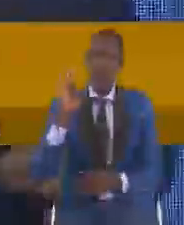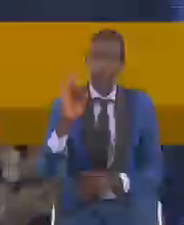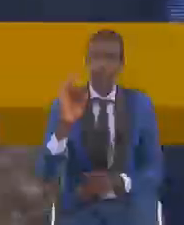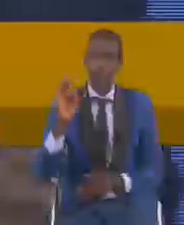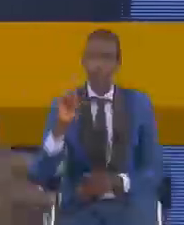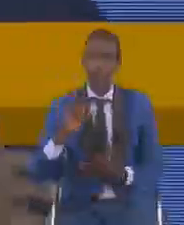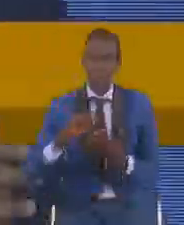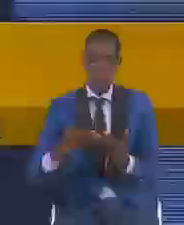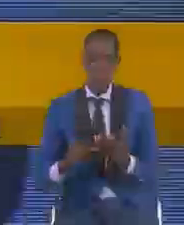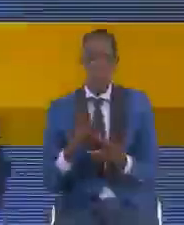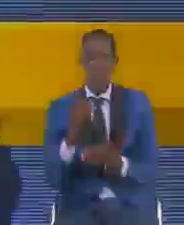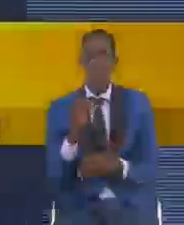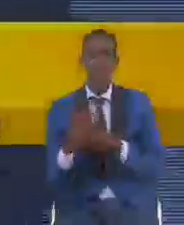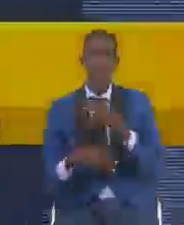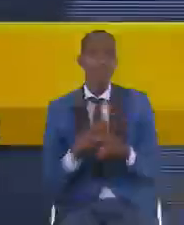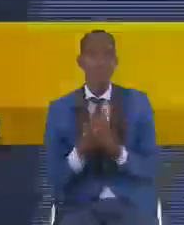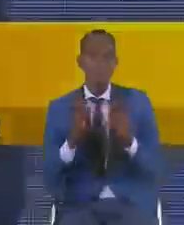the heathen.